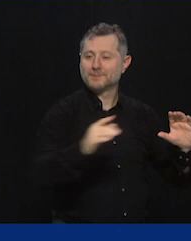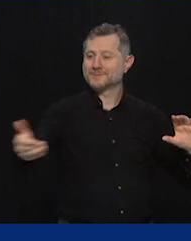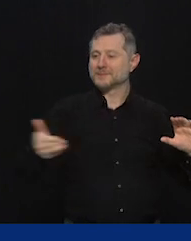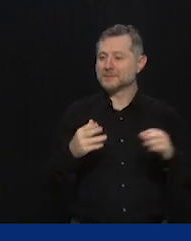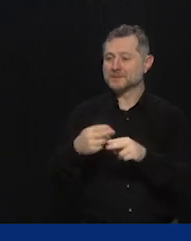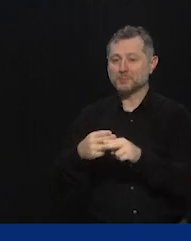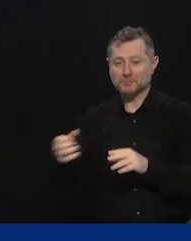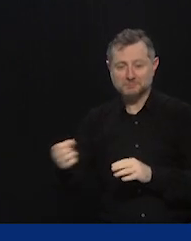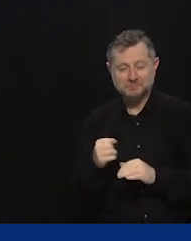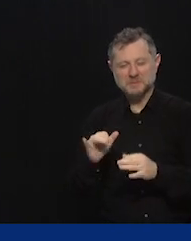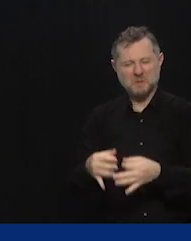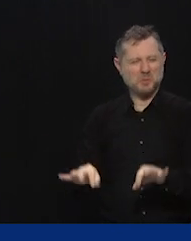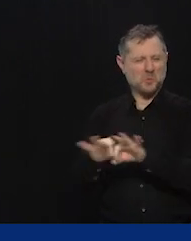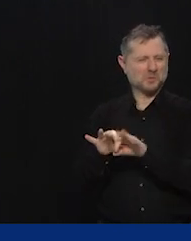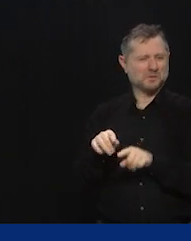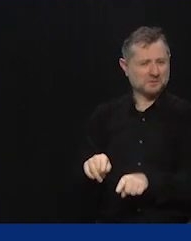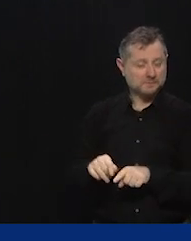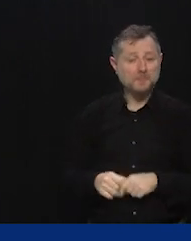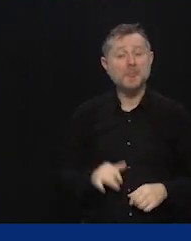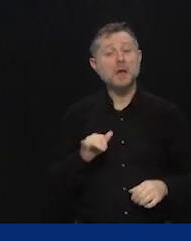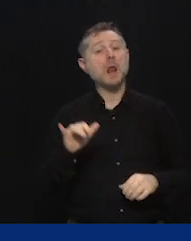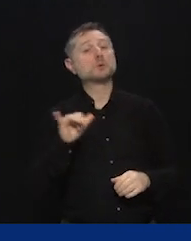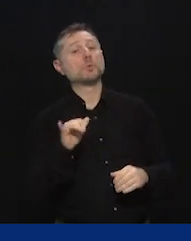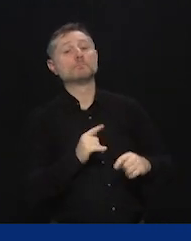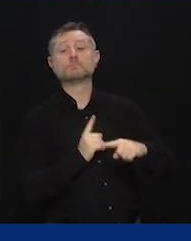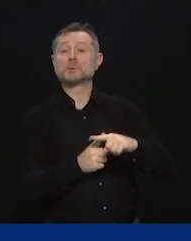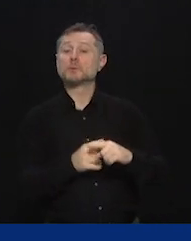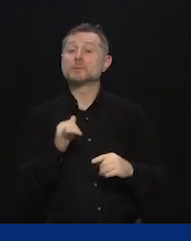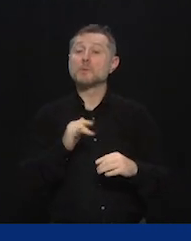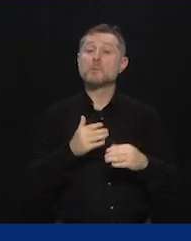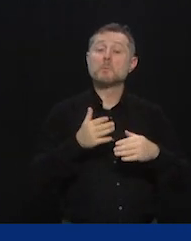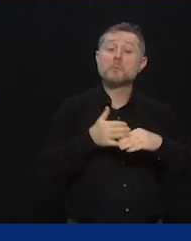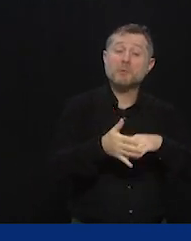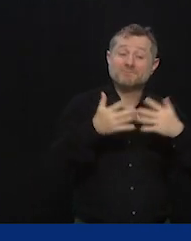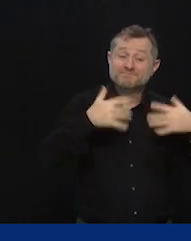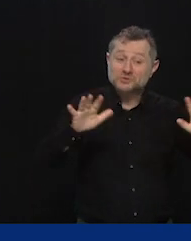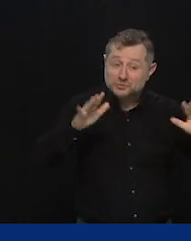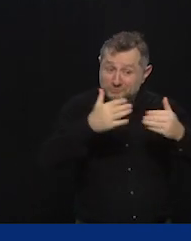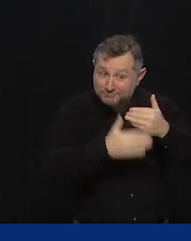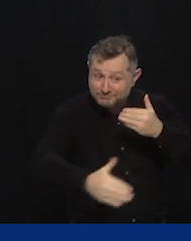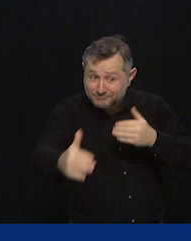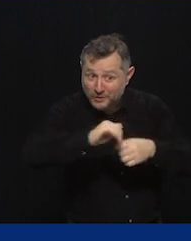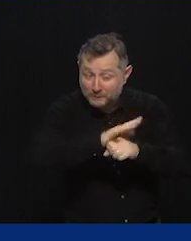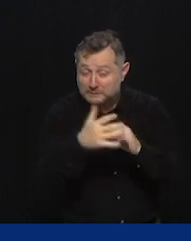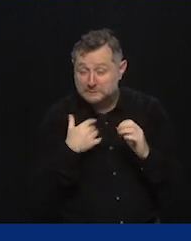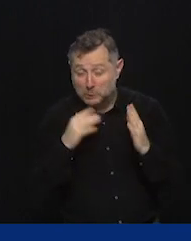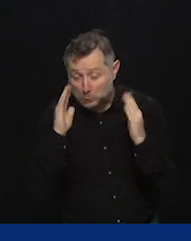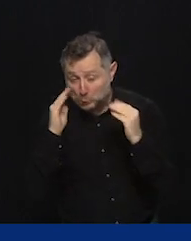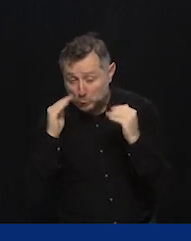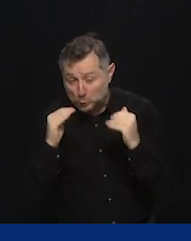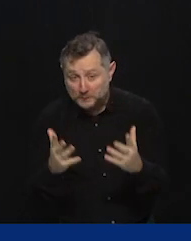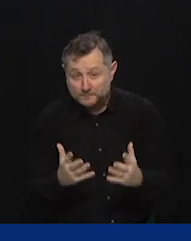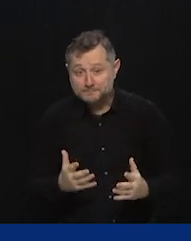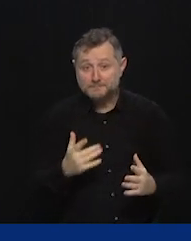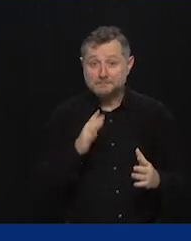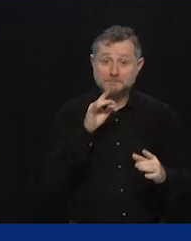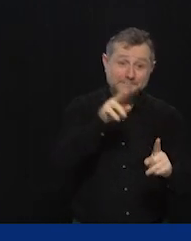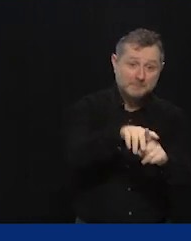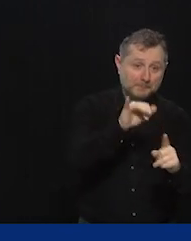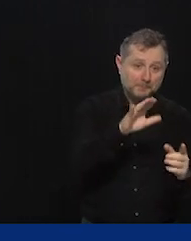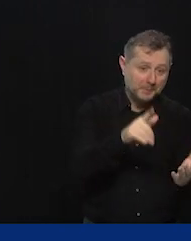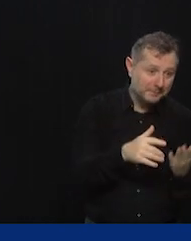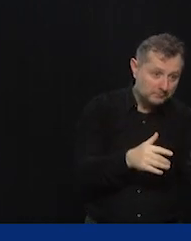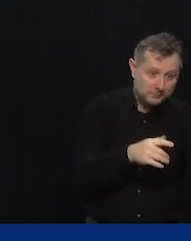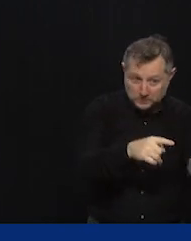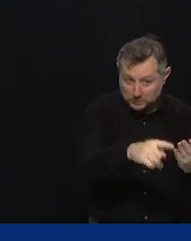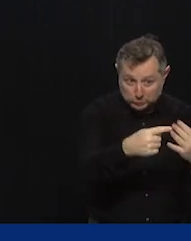this post-COVID time, that hopefully by the time this bill is implemented, and we realize the benefits of including siblings with paid family leave. When we